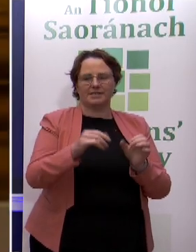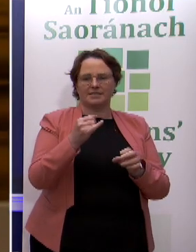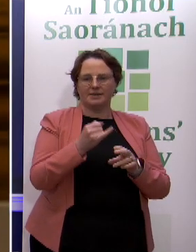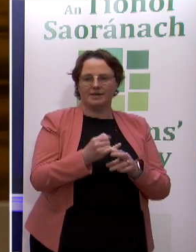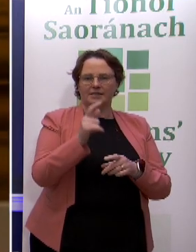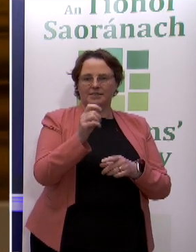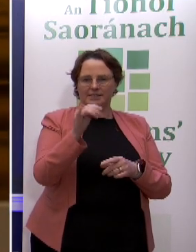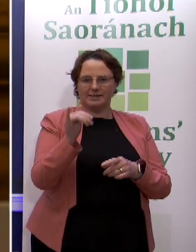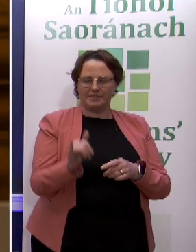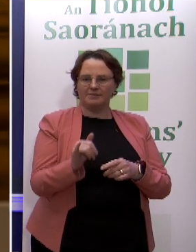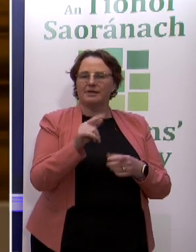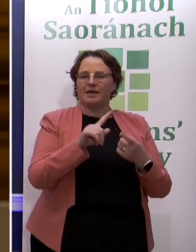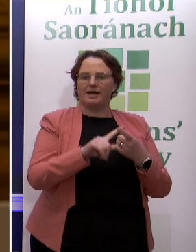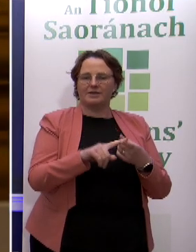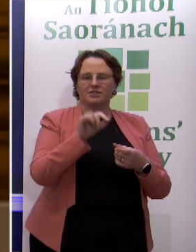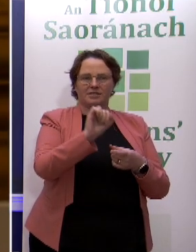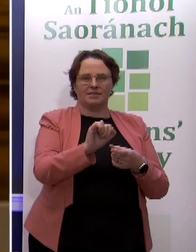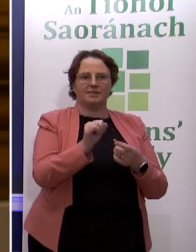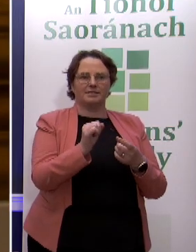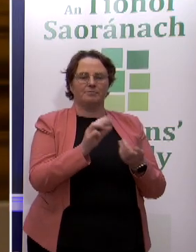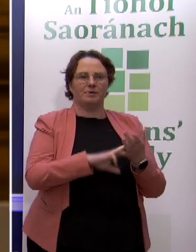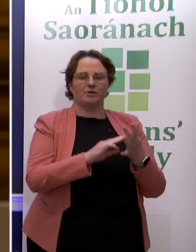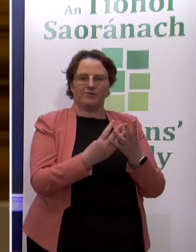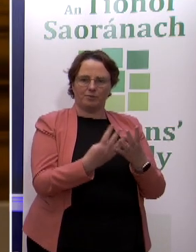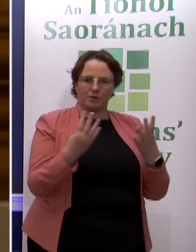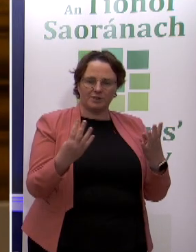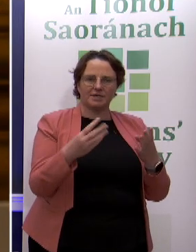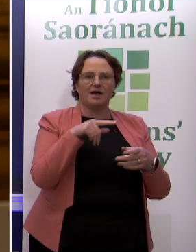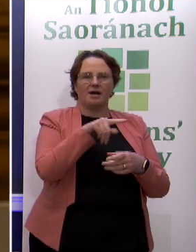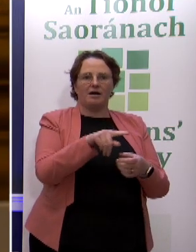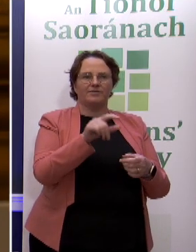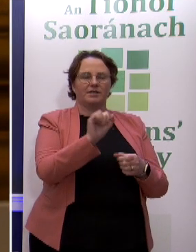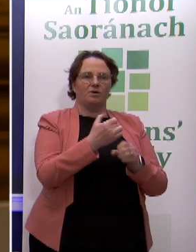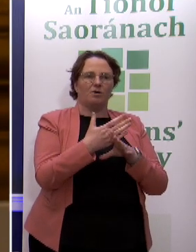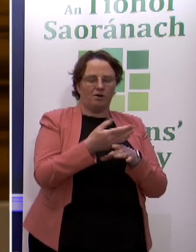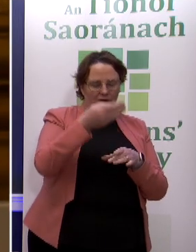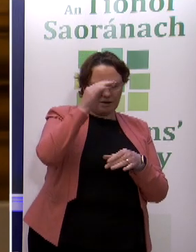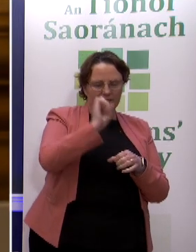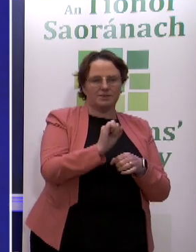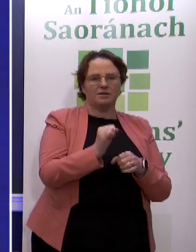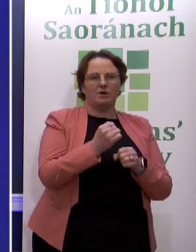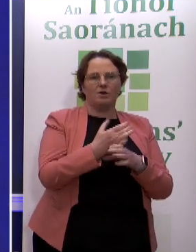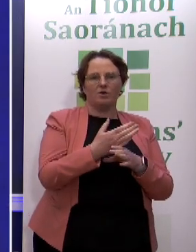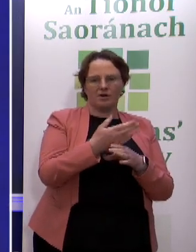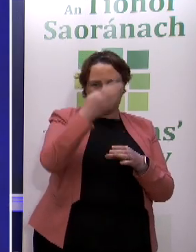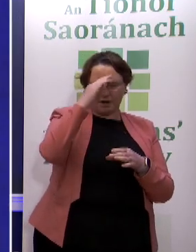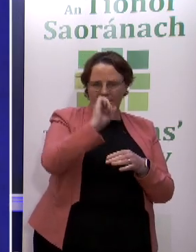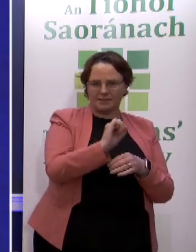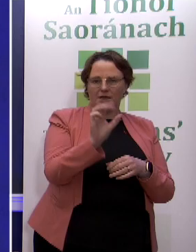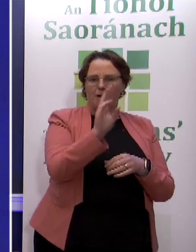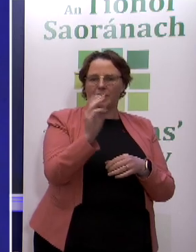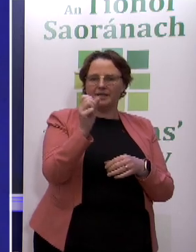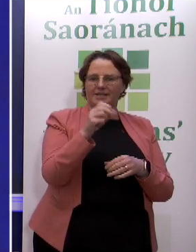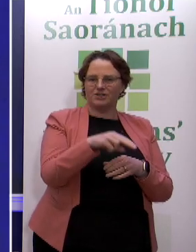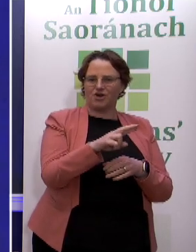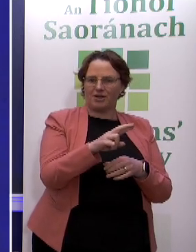of the Irish Forum on Natural Capital, and she's co-founder and deputy chair of the All-Ireland Pollinator Plan. And many moons ago, I